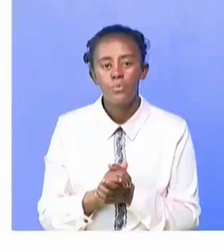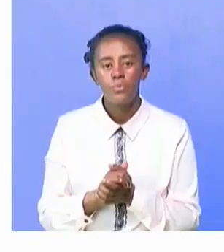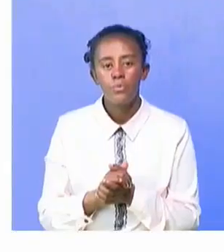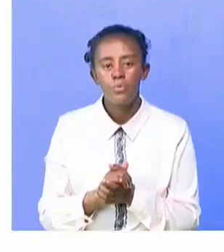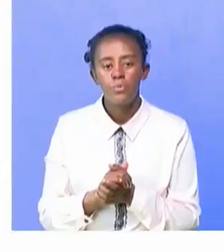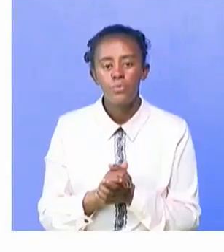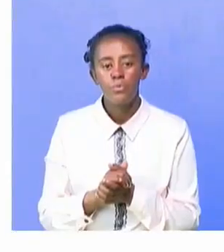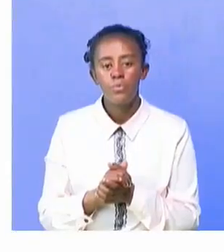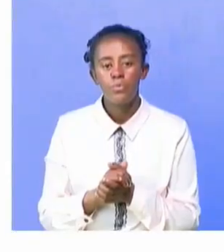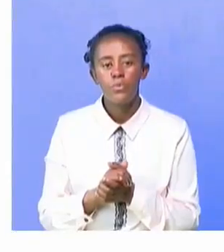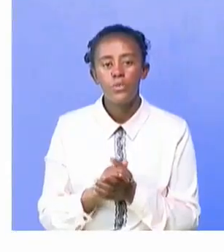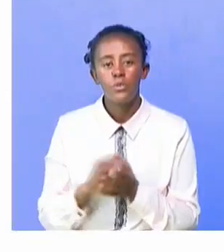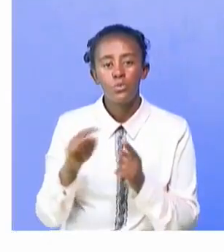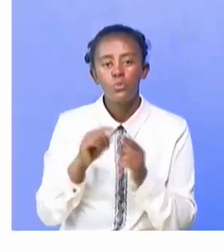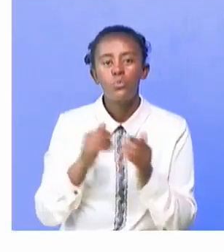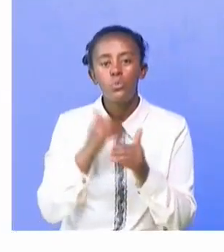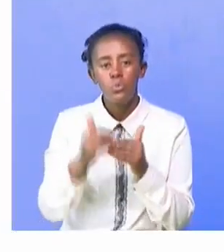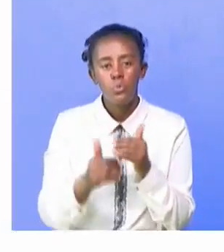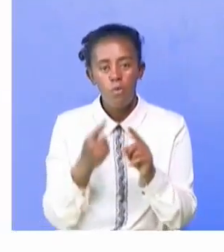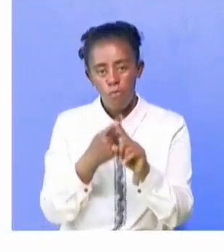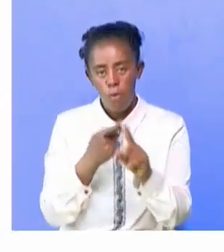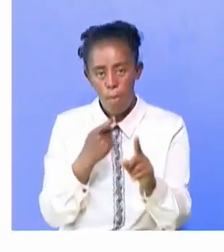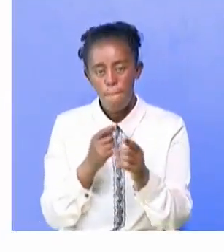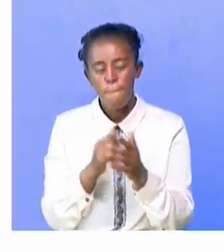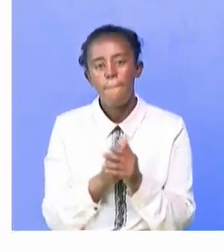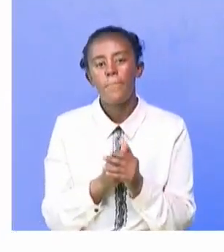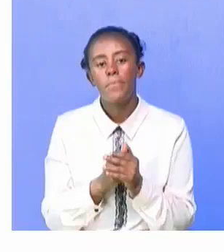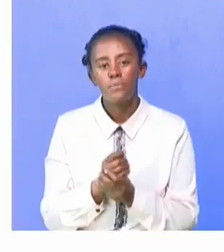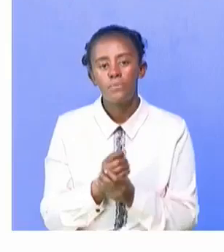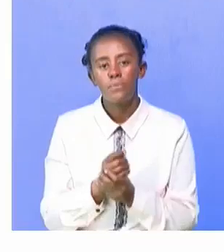And what comes next? That is from